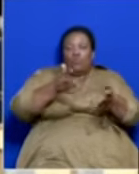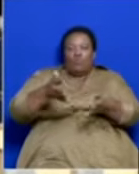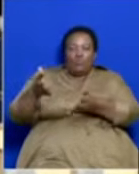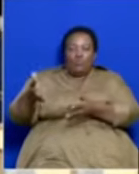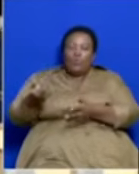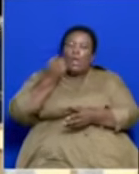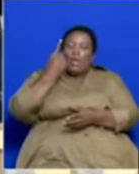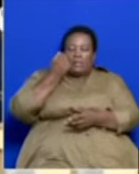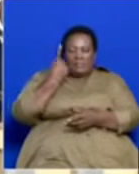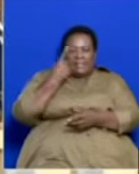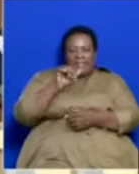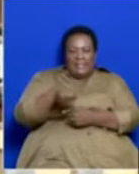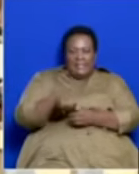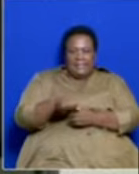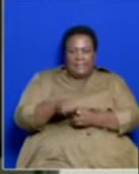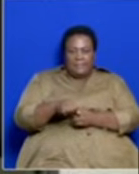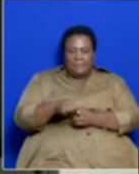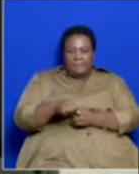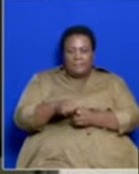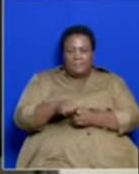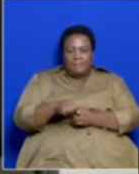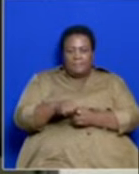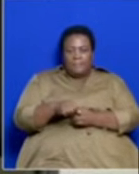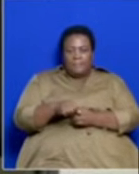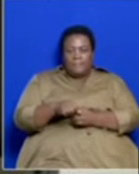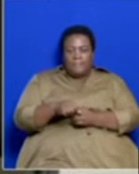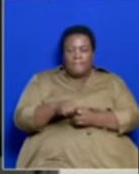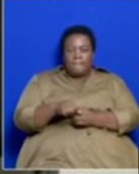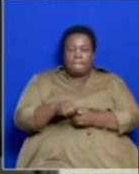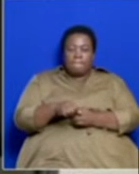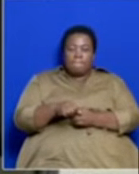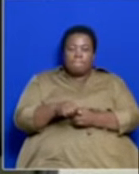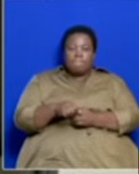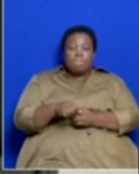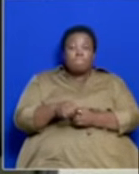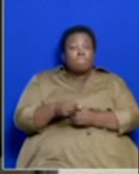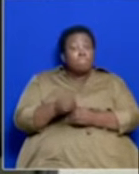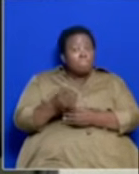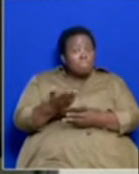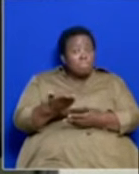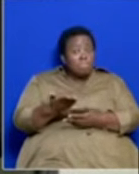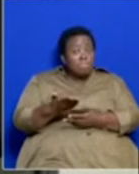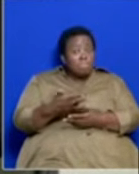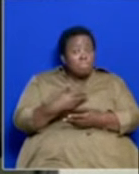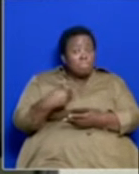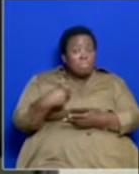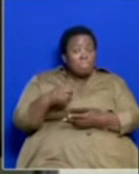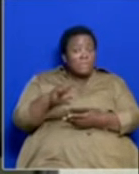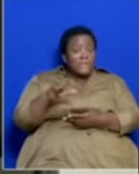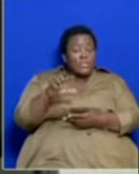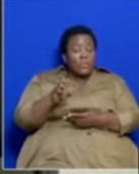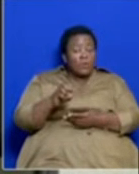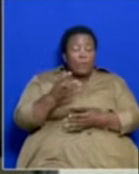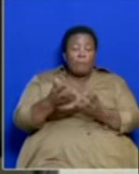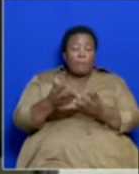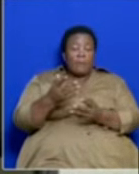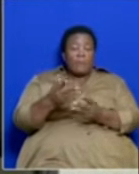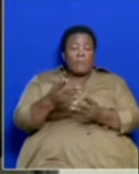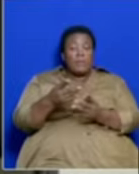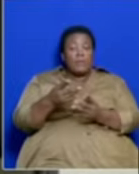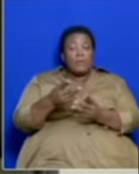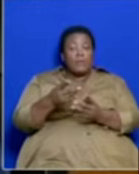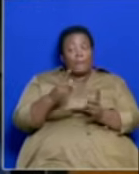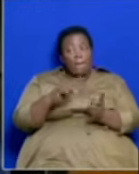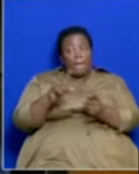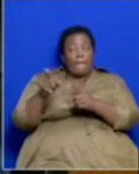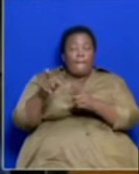operate, you know. Yeah. Ms. Silo, perhaps we should throw this one back at you for you to please follow